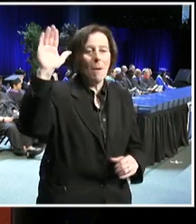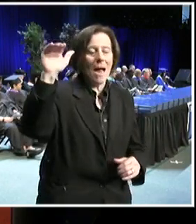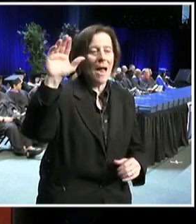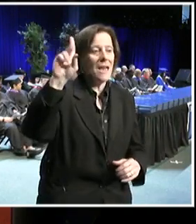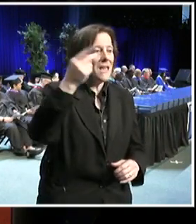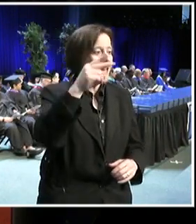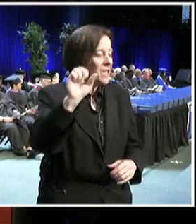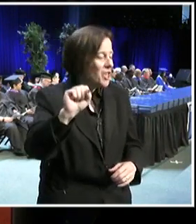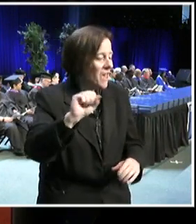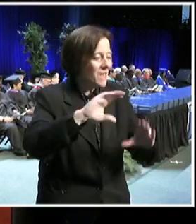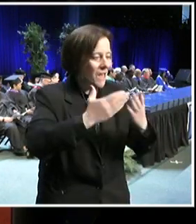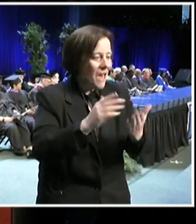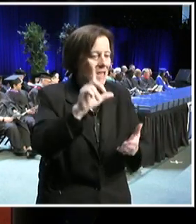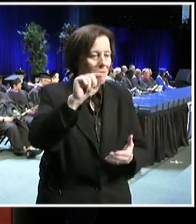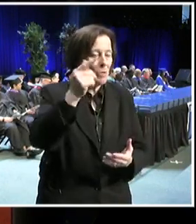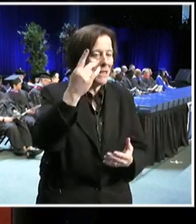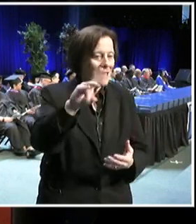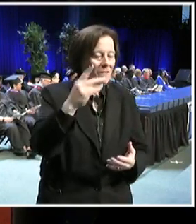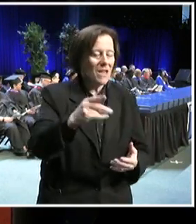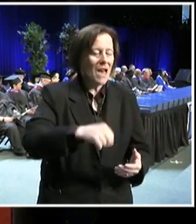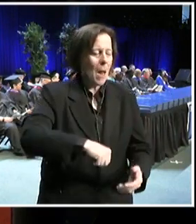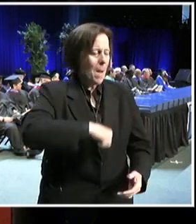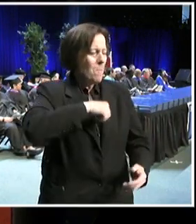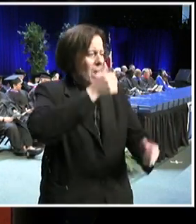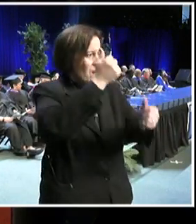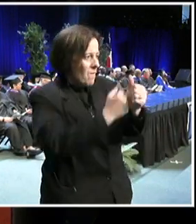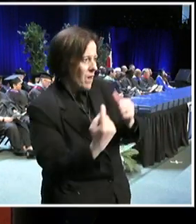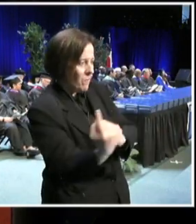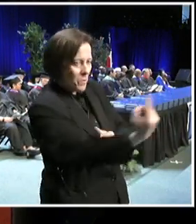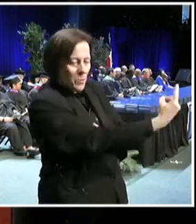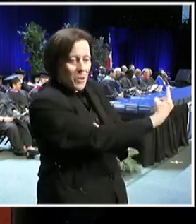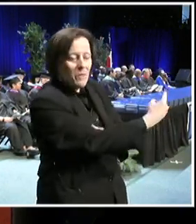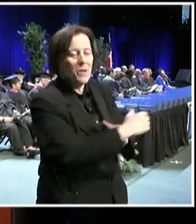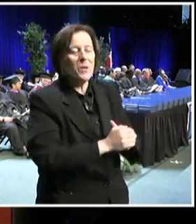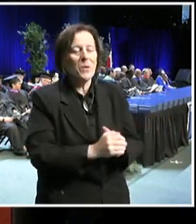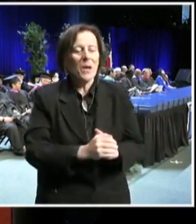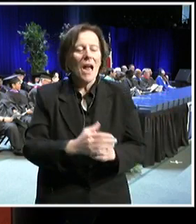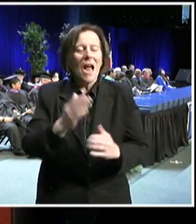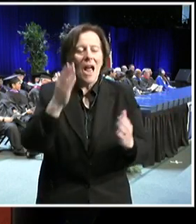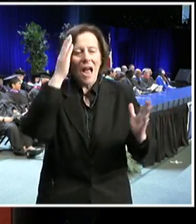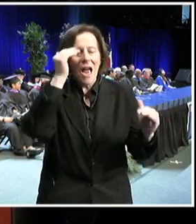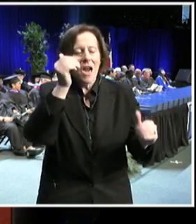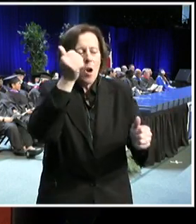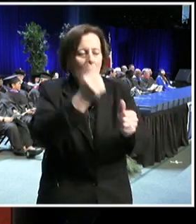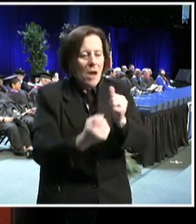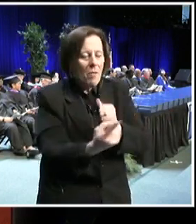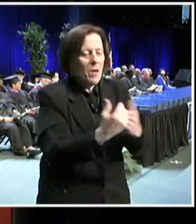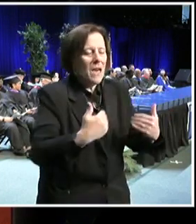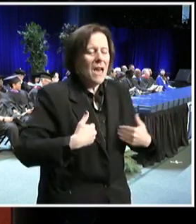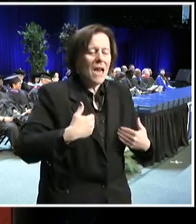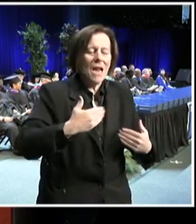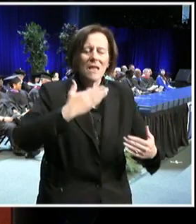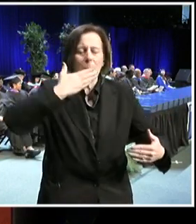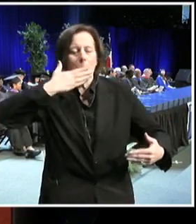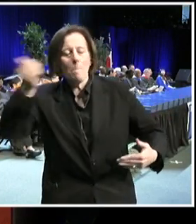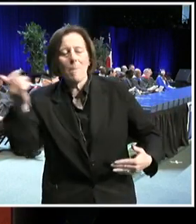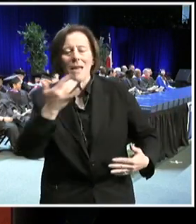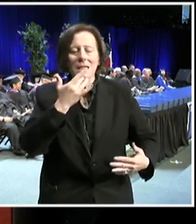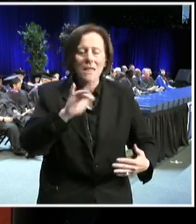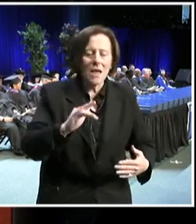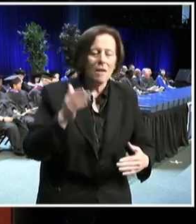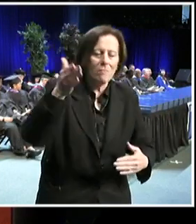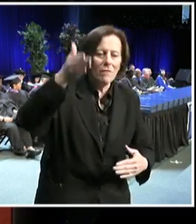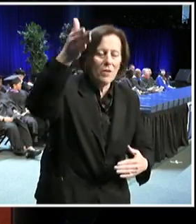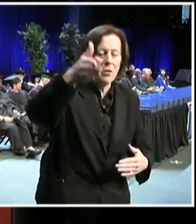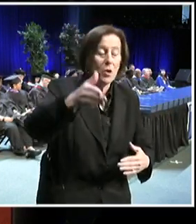of 2017. I am proud of each and every one of you. I wish you all the best of luck on all and any of your adventures.